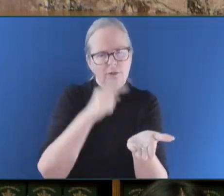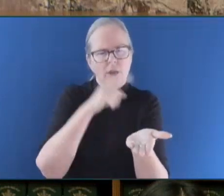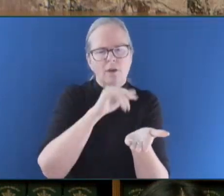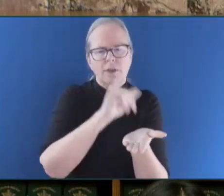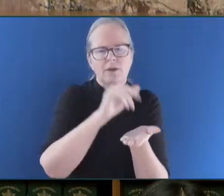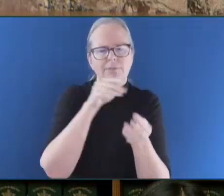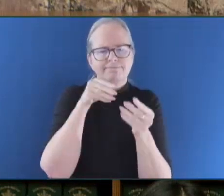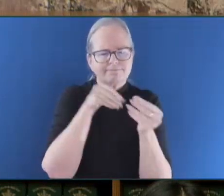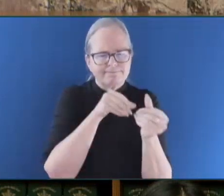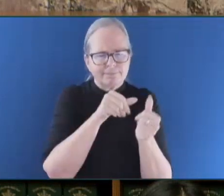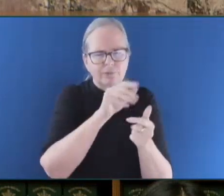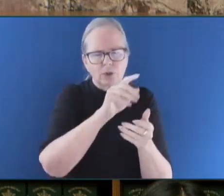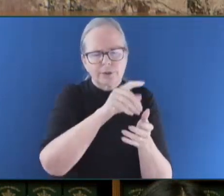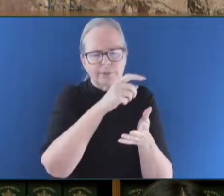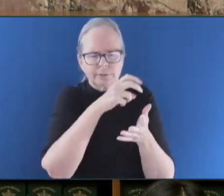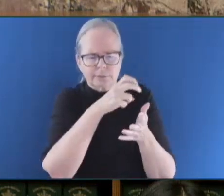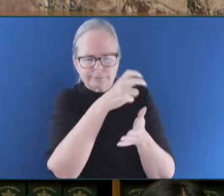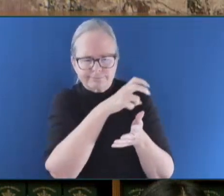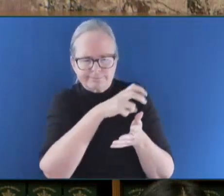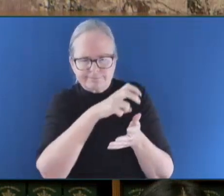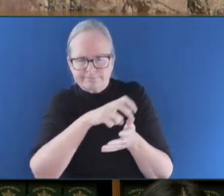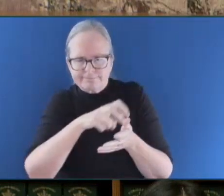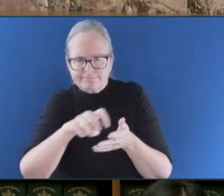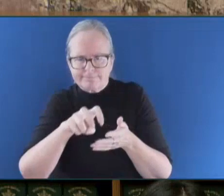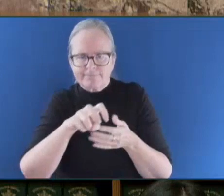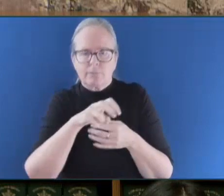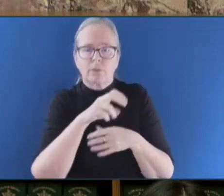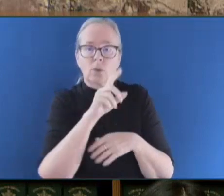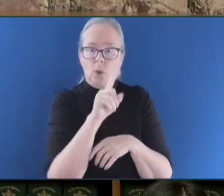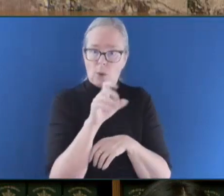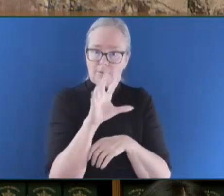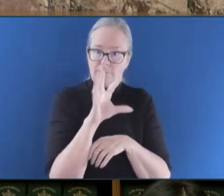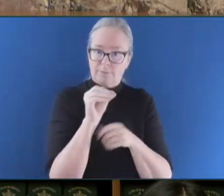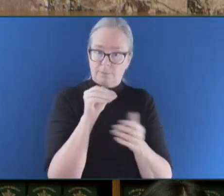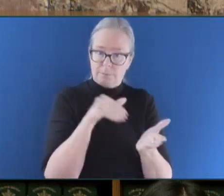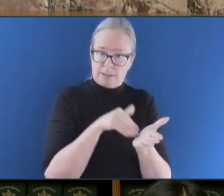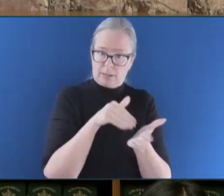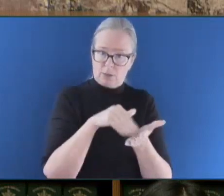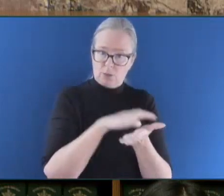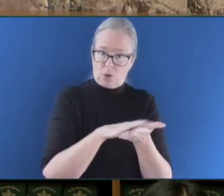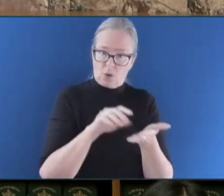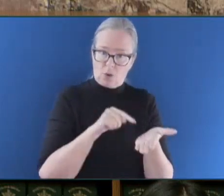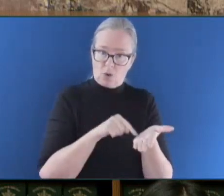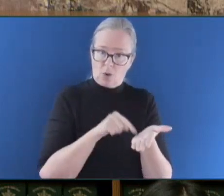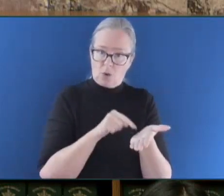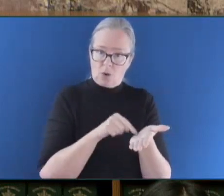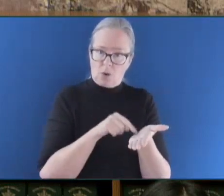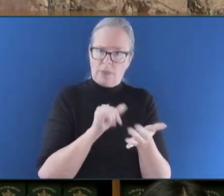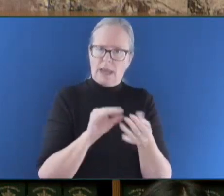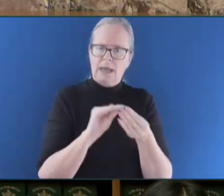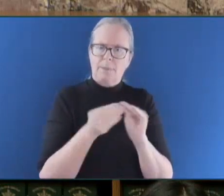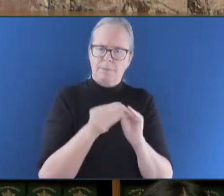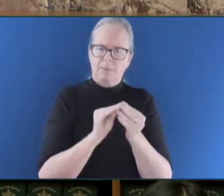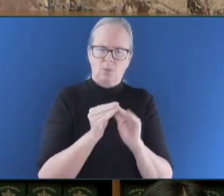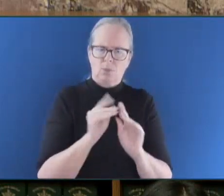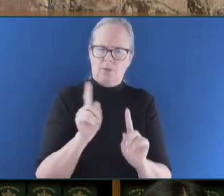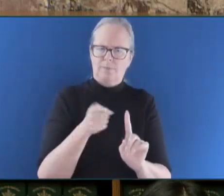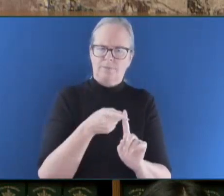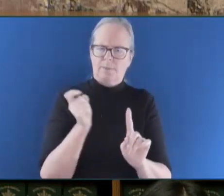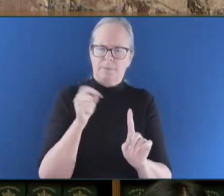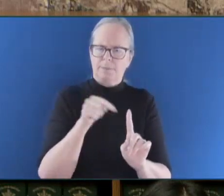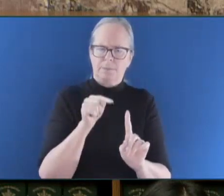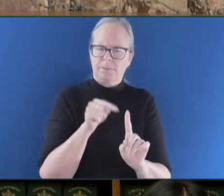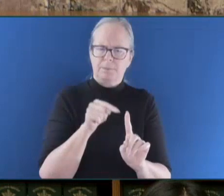That $150 million, the number, was based on numbers supplied to us by the City of Surrey and